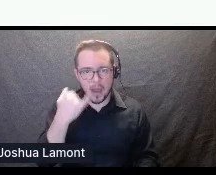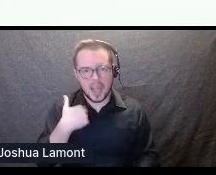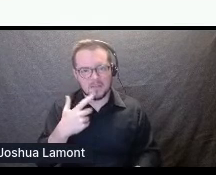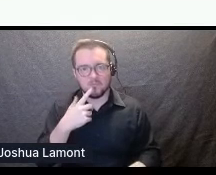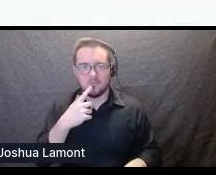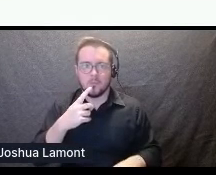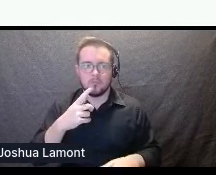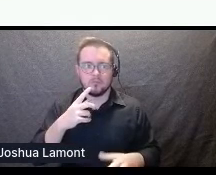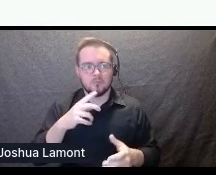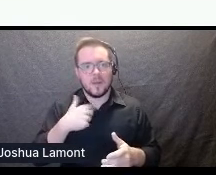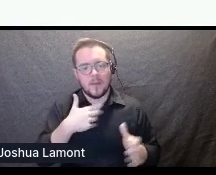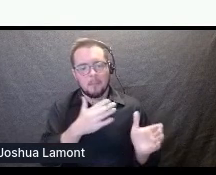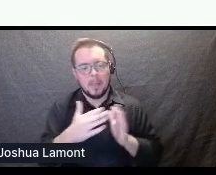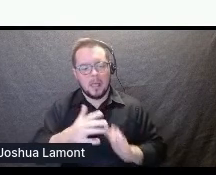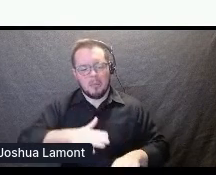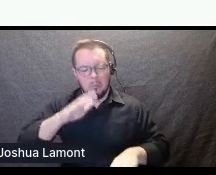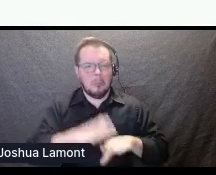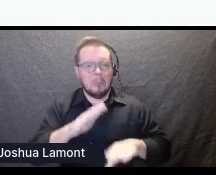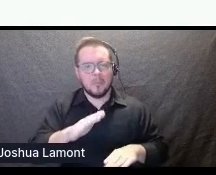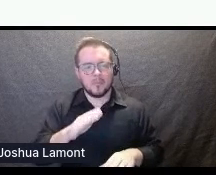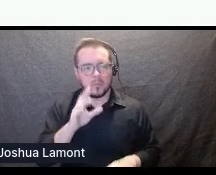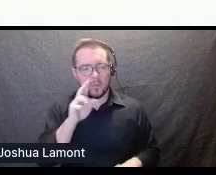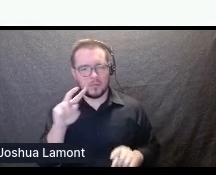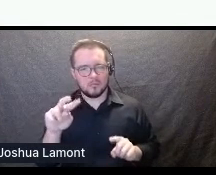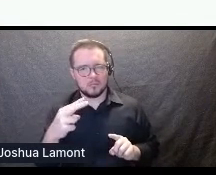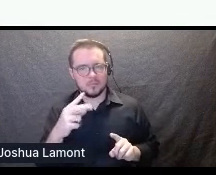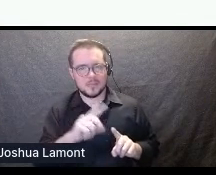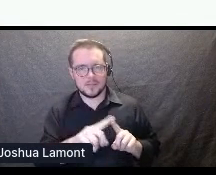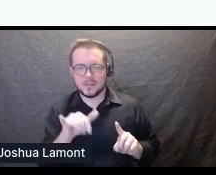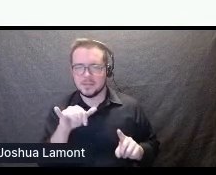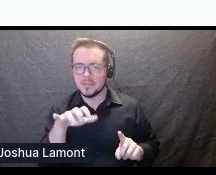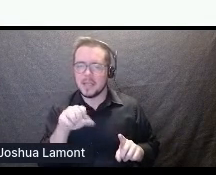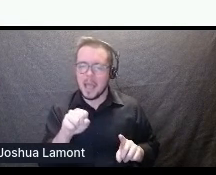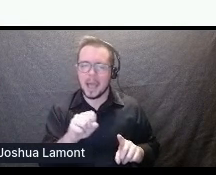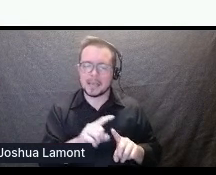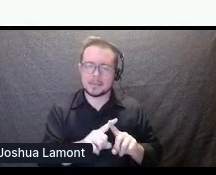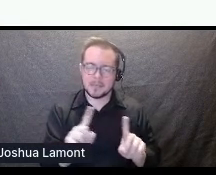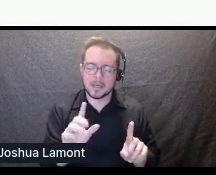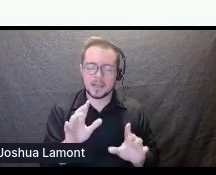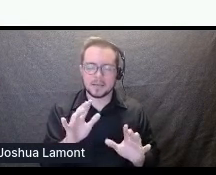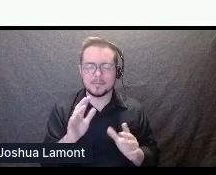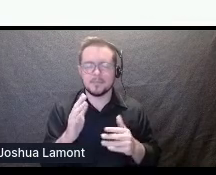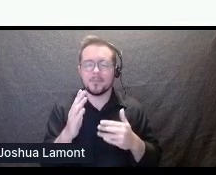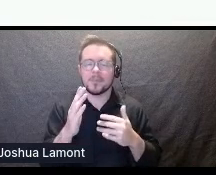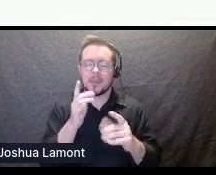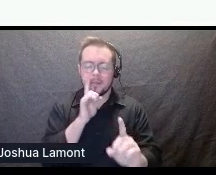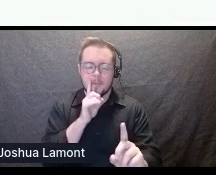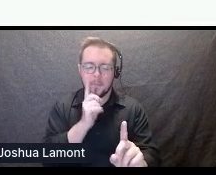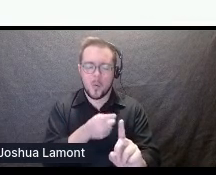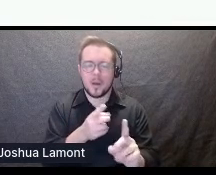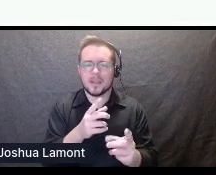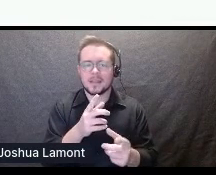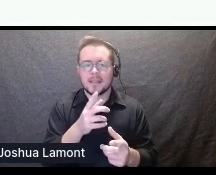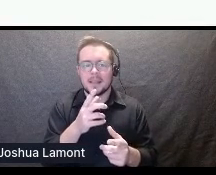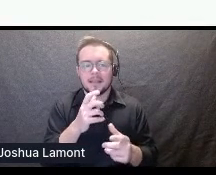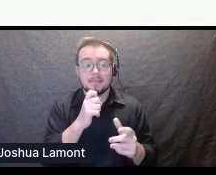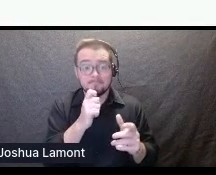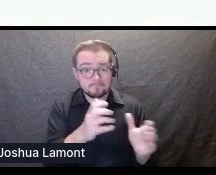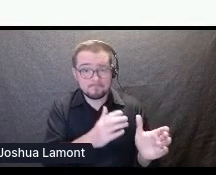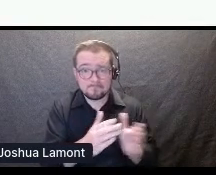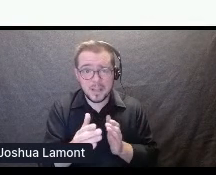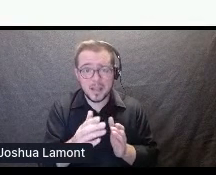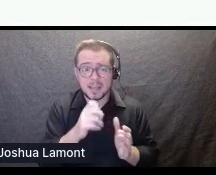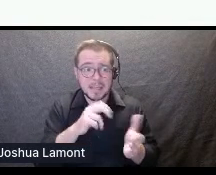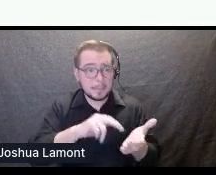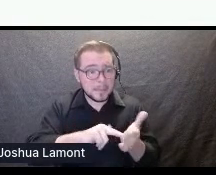purpose, we're probably going to look at that a little bit differently than when it is an accident. But rather that even the unintentional harms